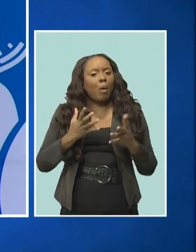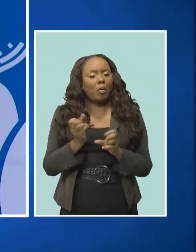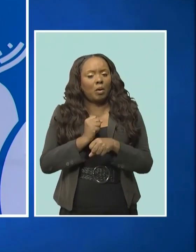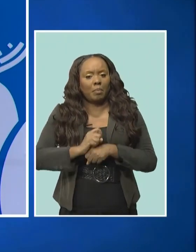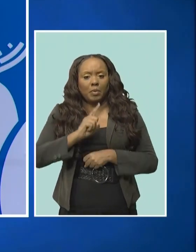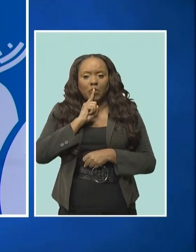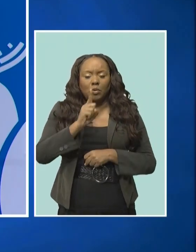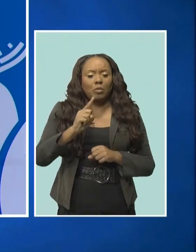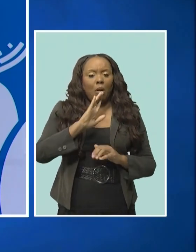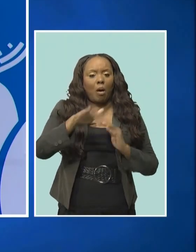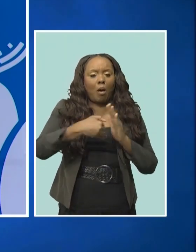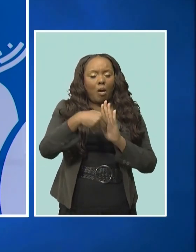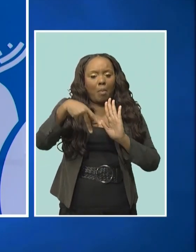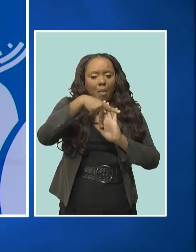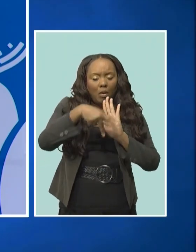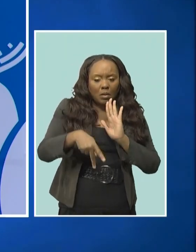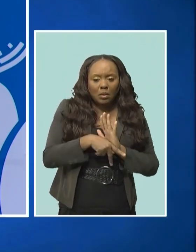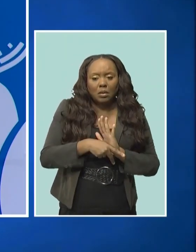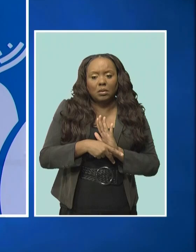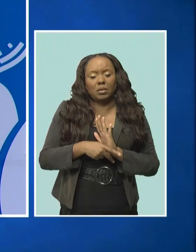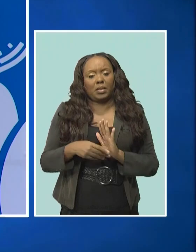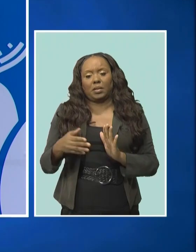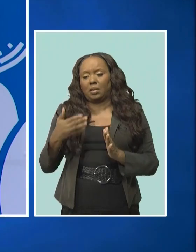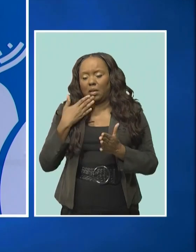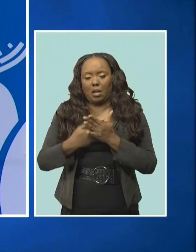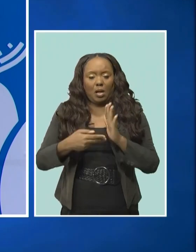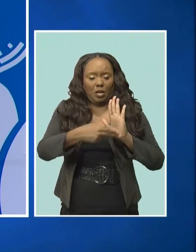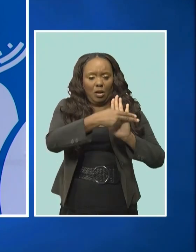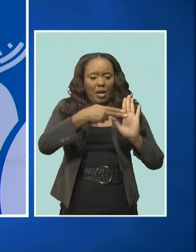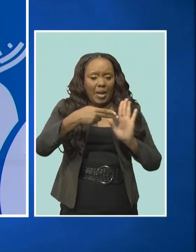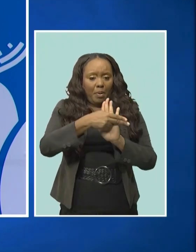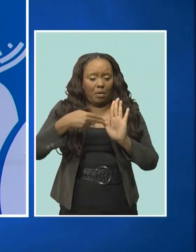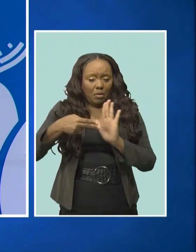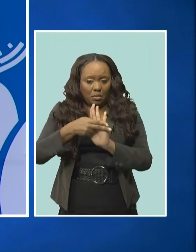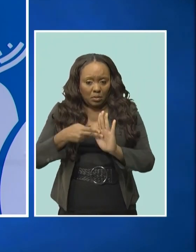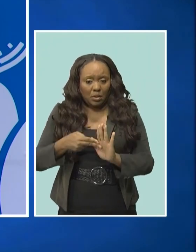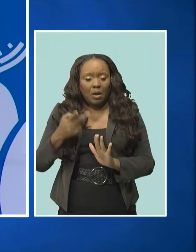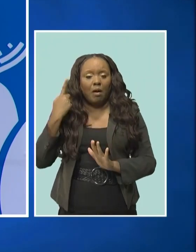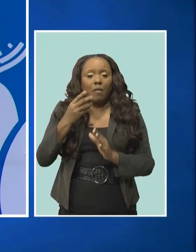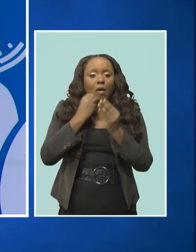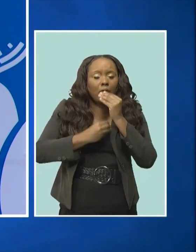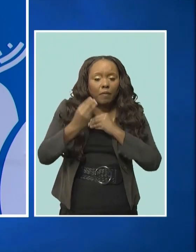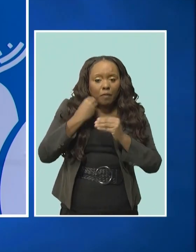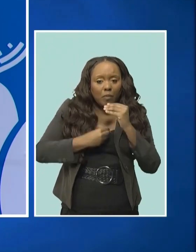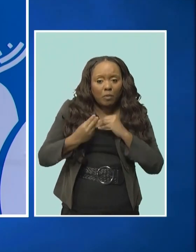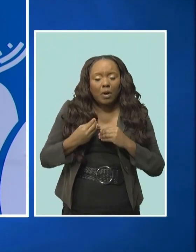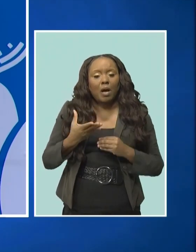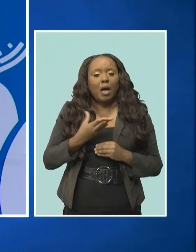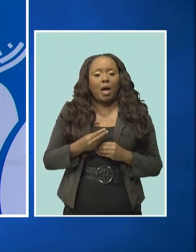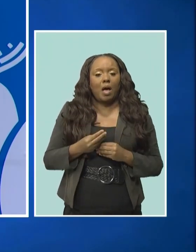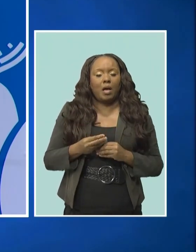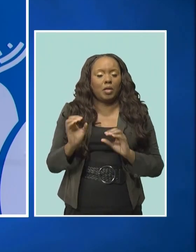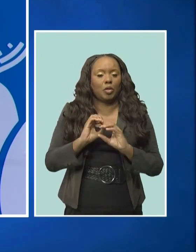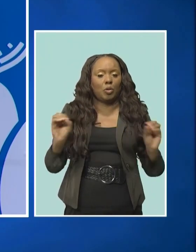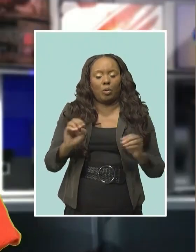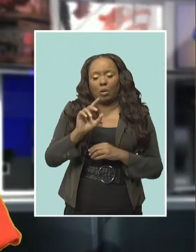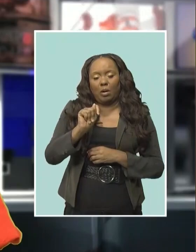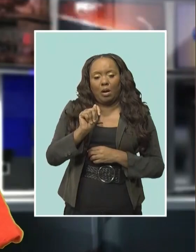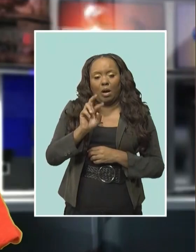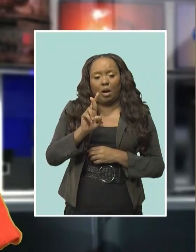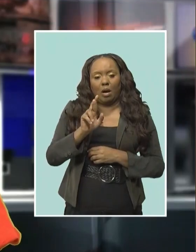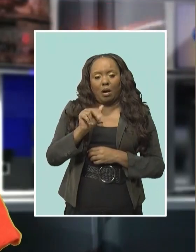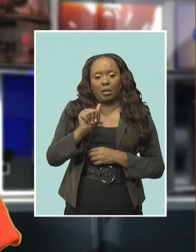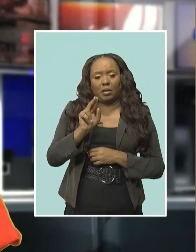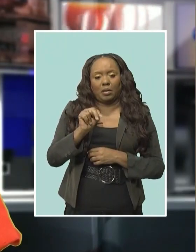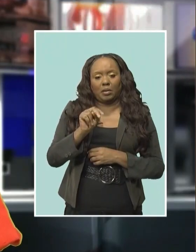that policies to remove industrially produced trans fats from the food supply are in place by December 2024.